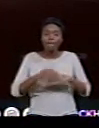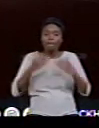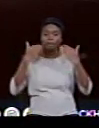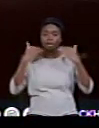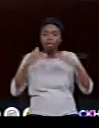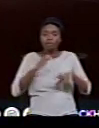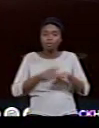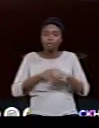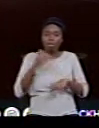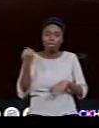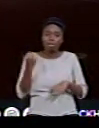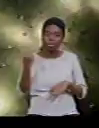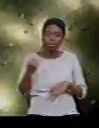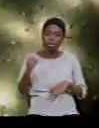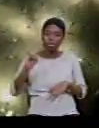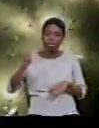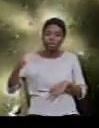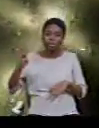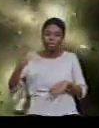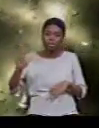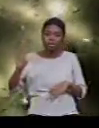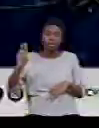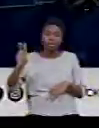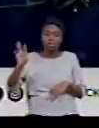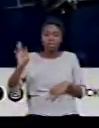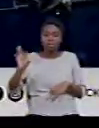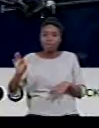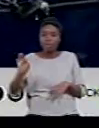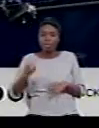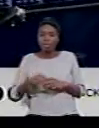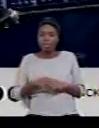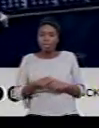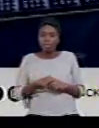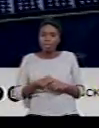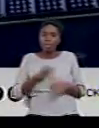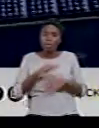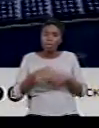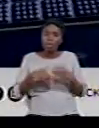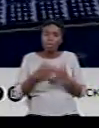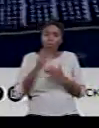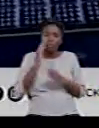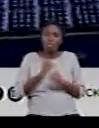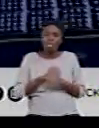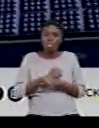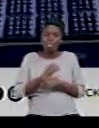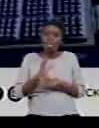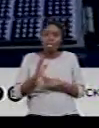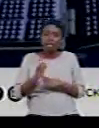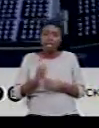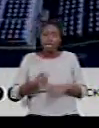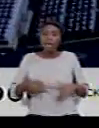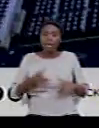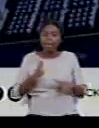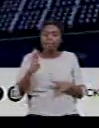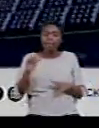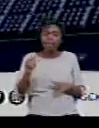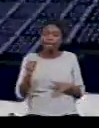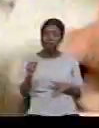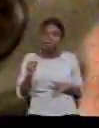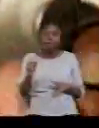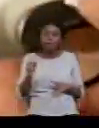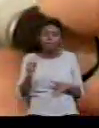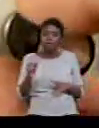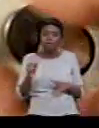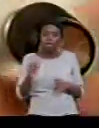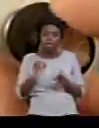29th July 2023. All programs and ministrations will be broadcast live via satellite and all social media platforms,